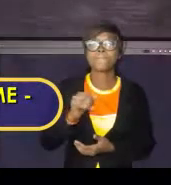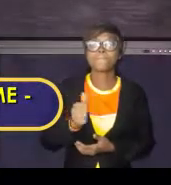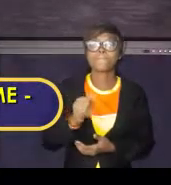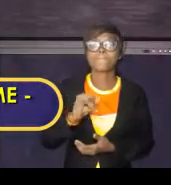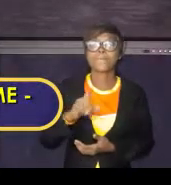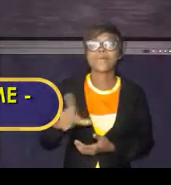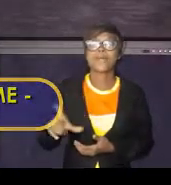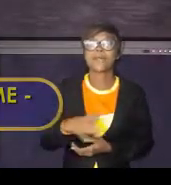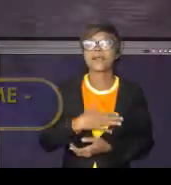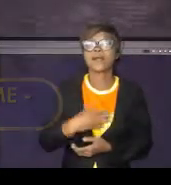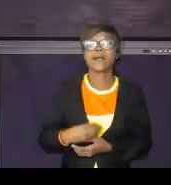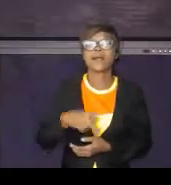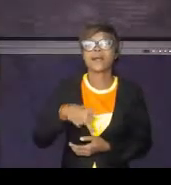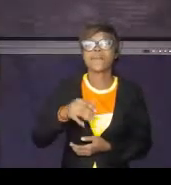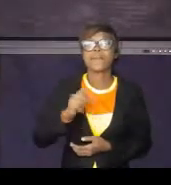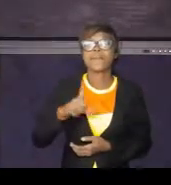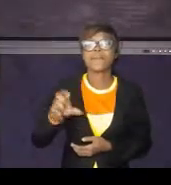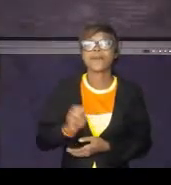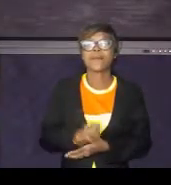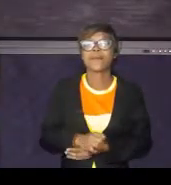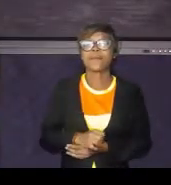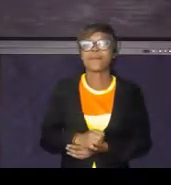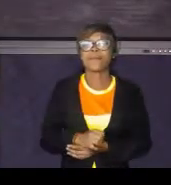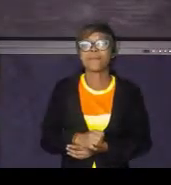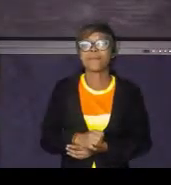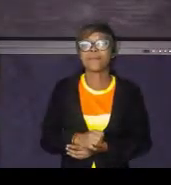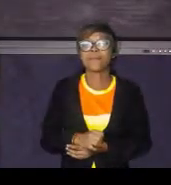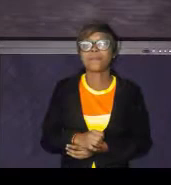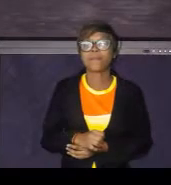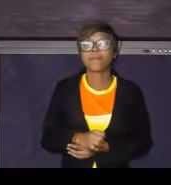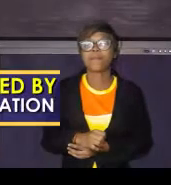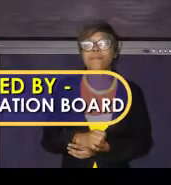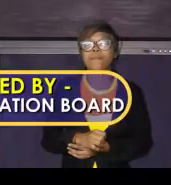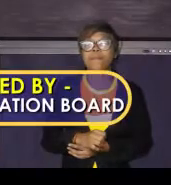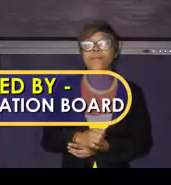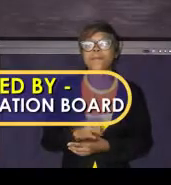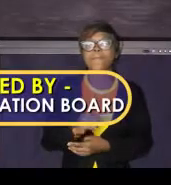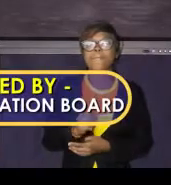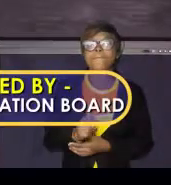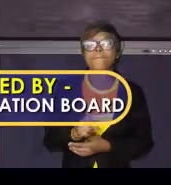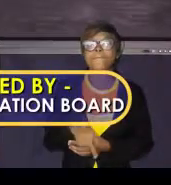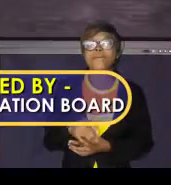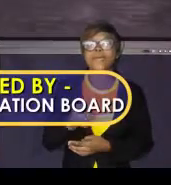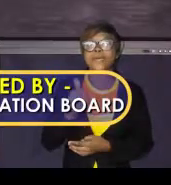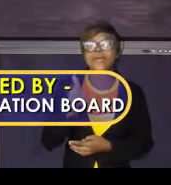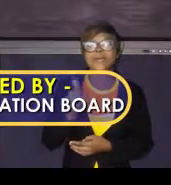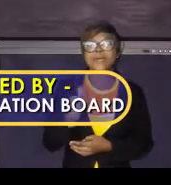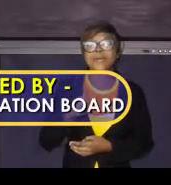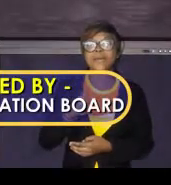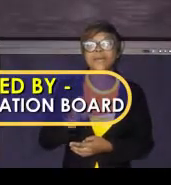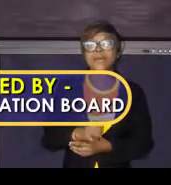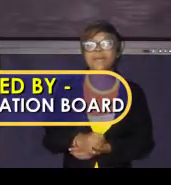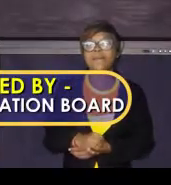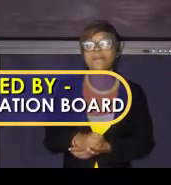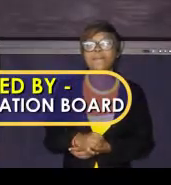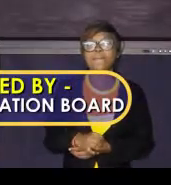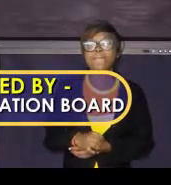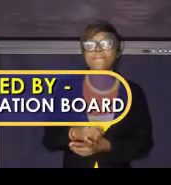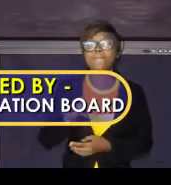Pale and pale. Pale, P-A-I-L, and pale, P-A-L-E.